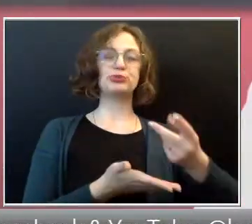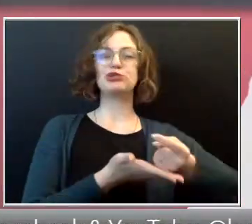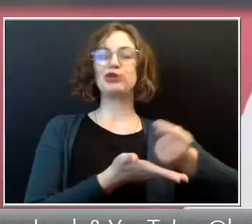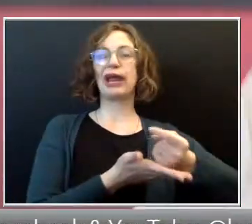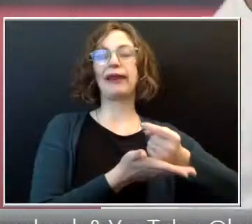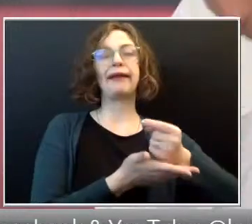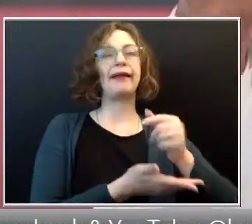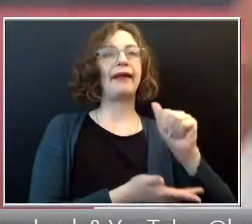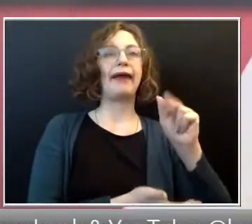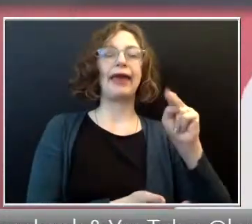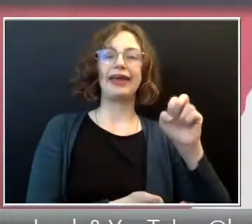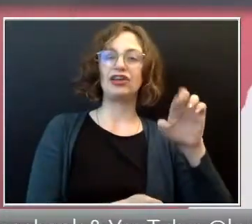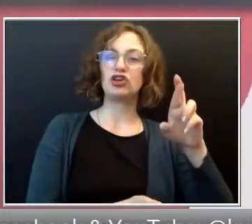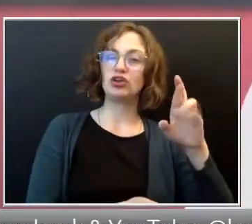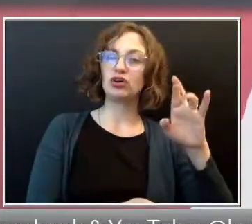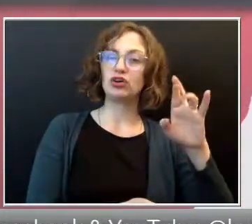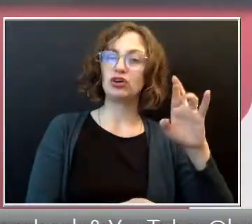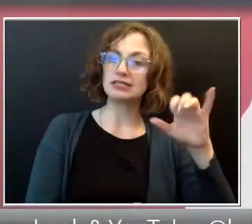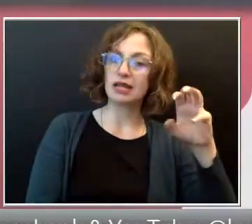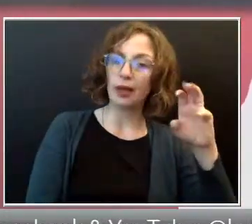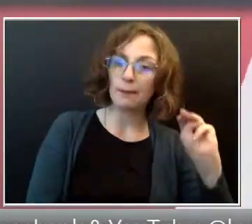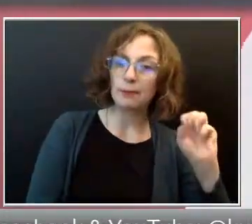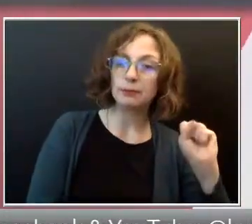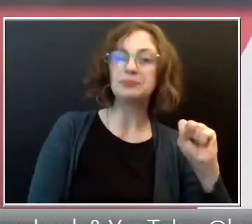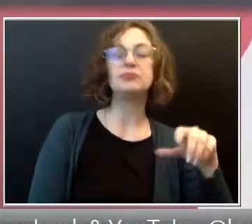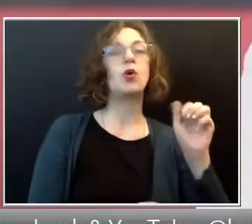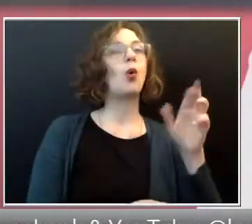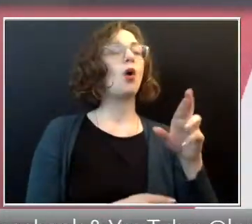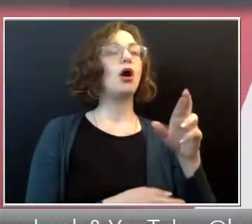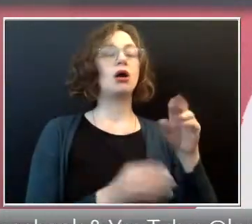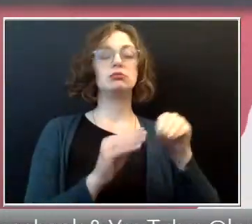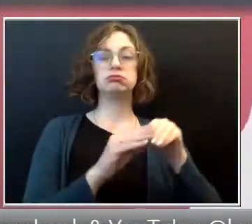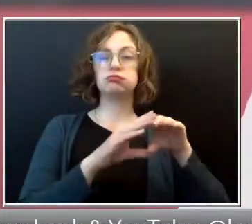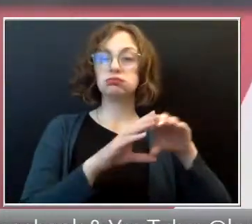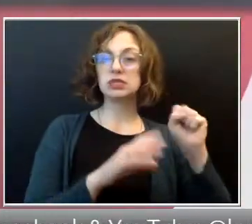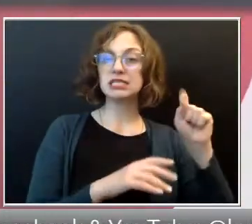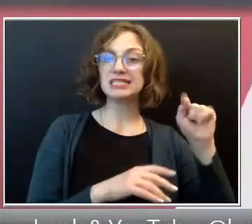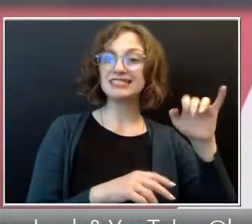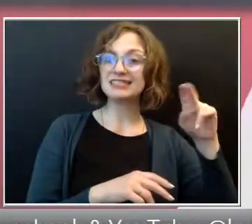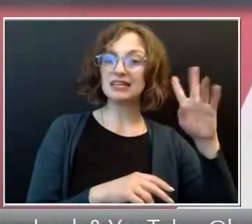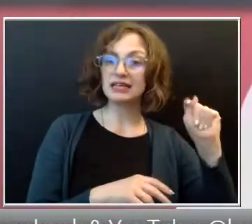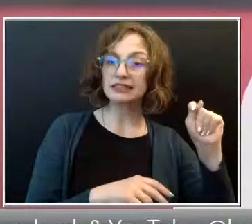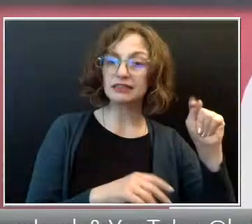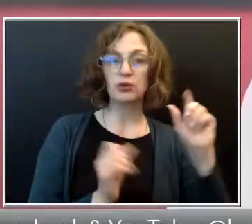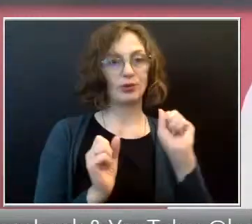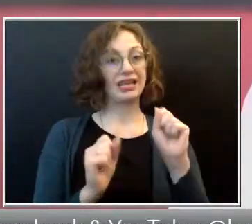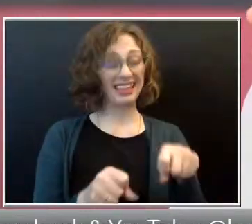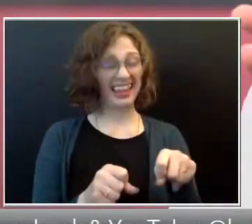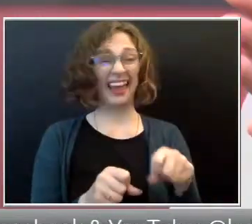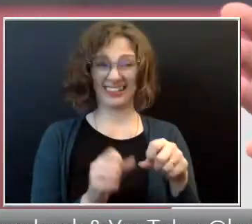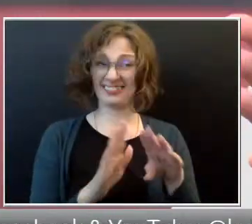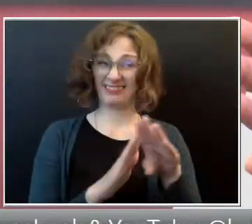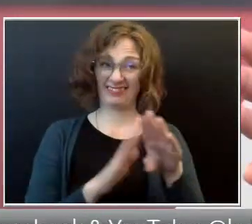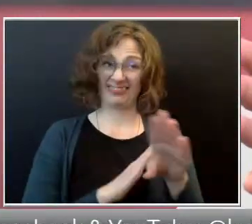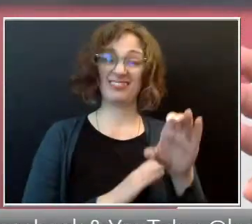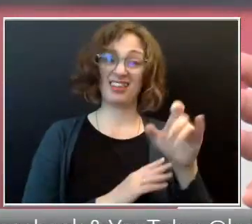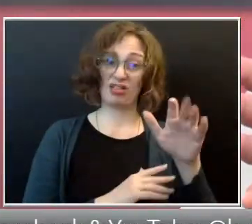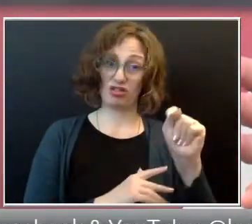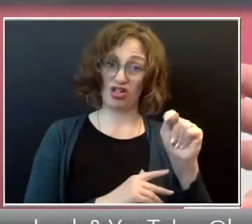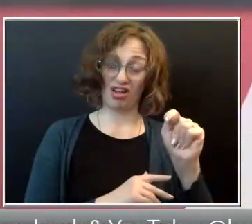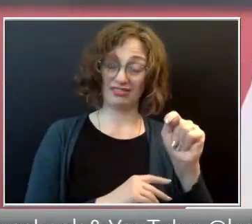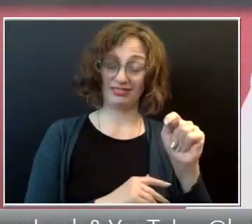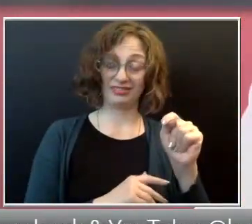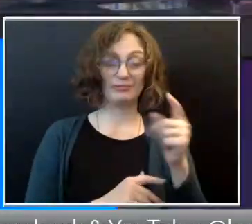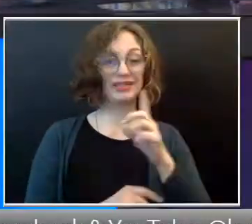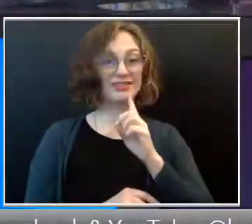procedures. Sometimes clots can form just because, you know, these arteries look big here, but in reality they're only maximum 5 millimeters in